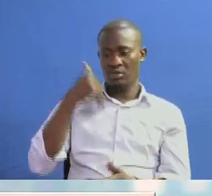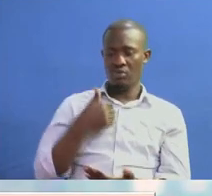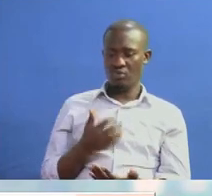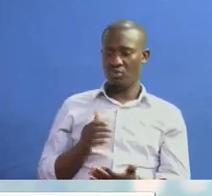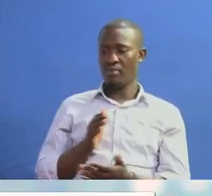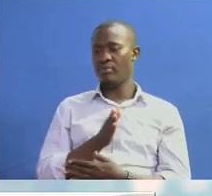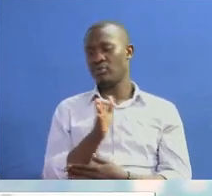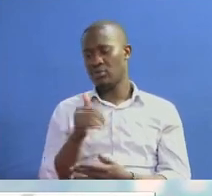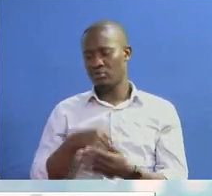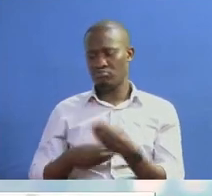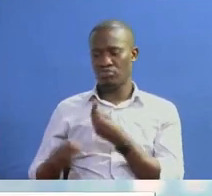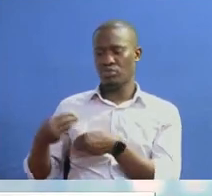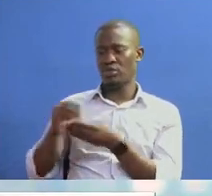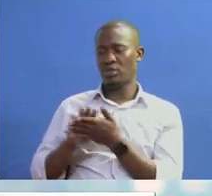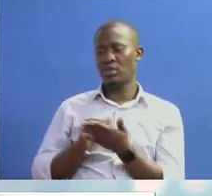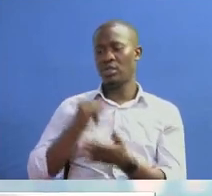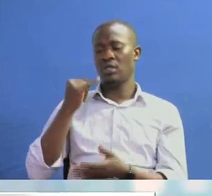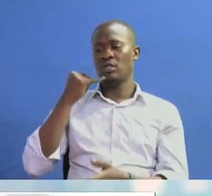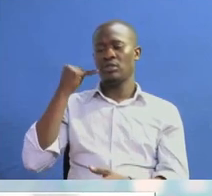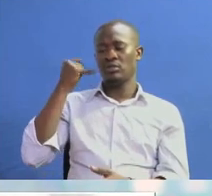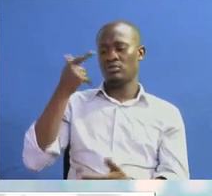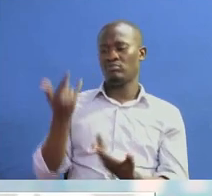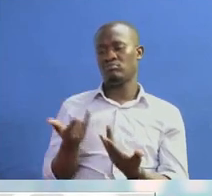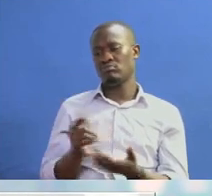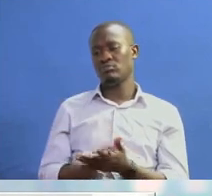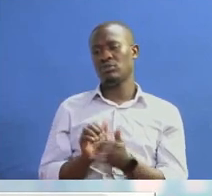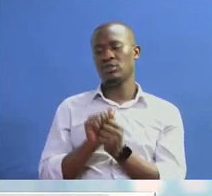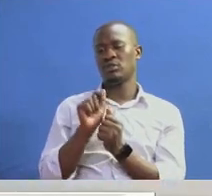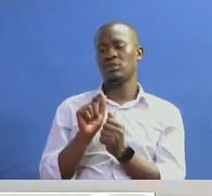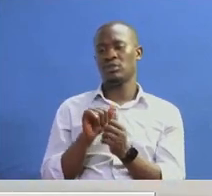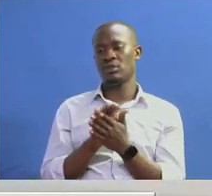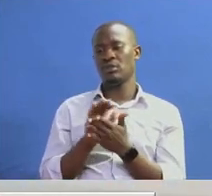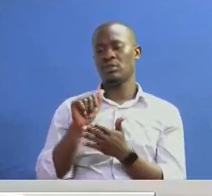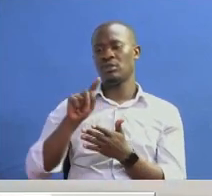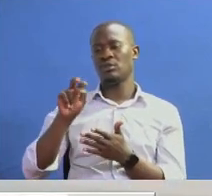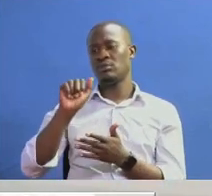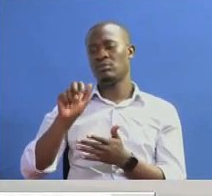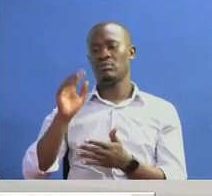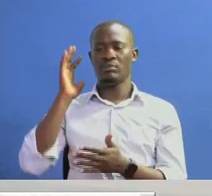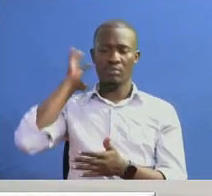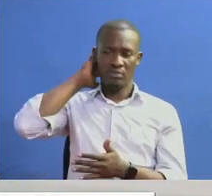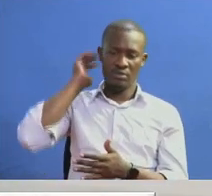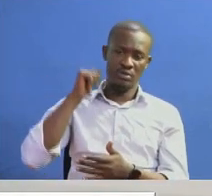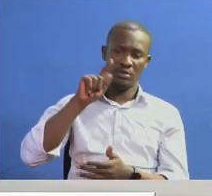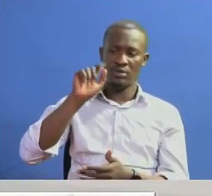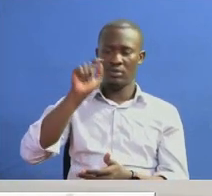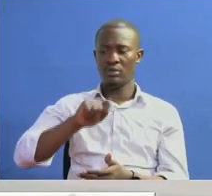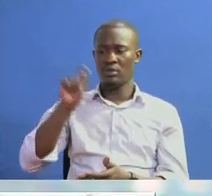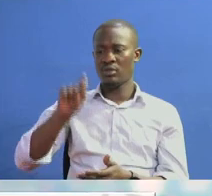is one of those counties. Actually, it's starting from 11 counties. Busia, Siaya, Muranga, Tharaka